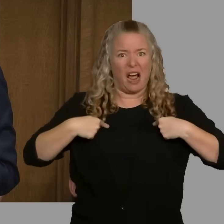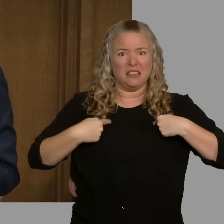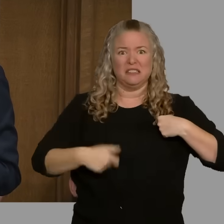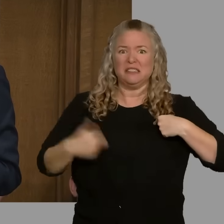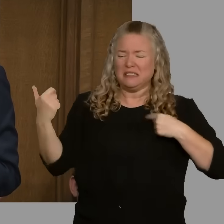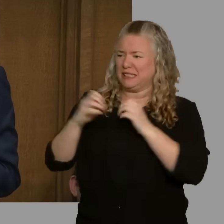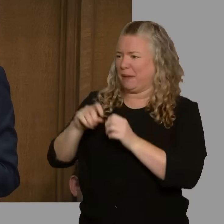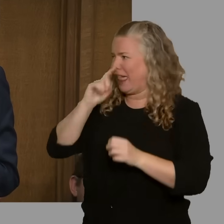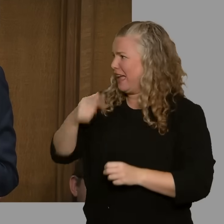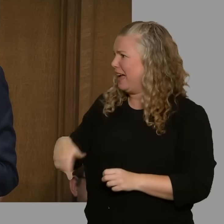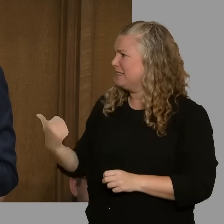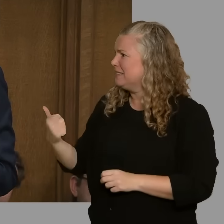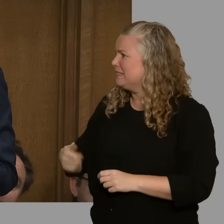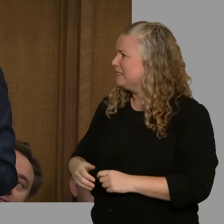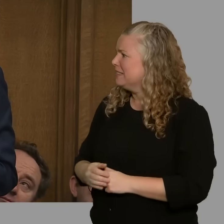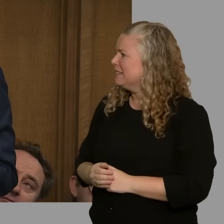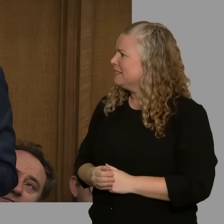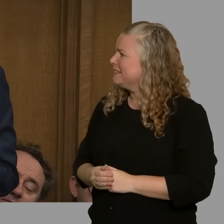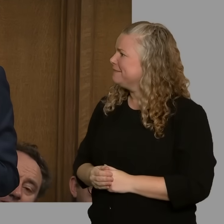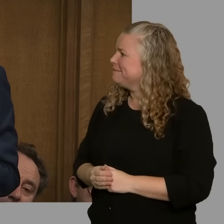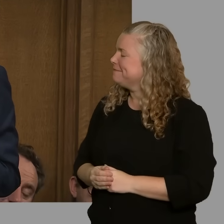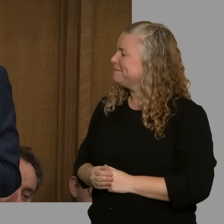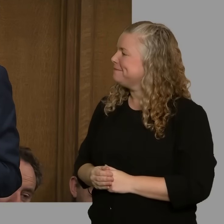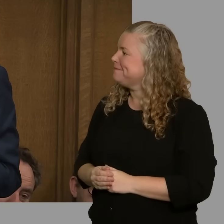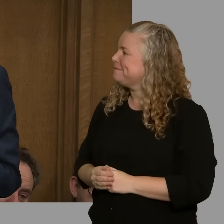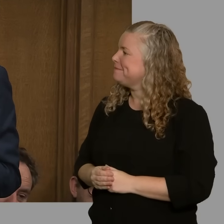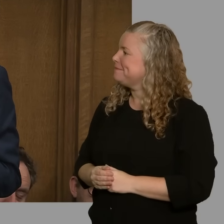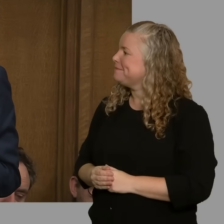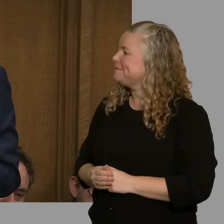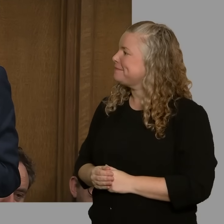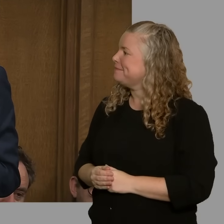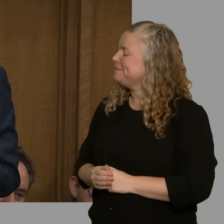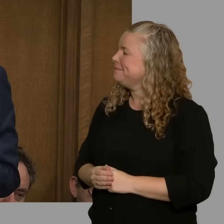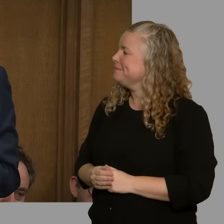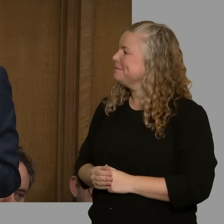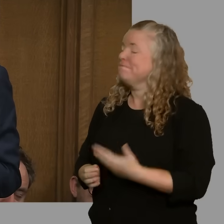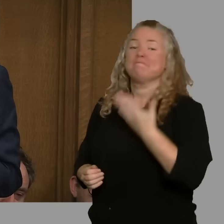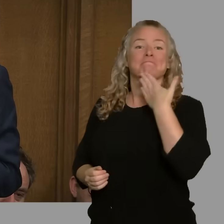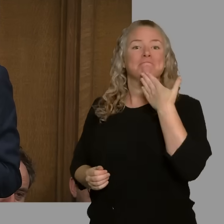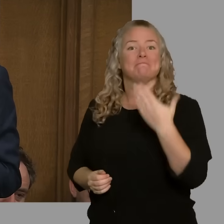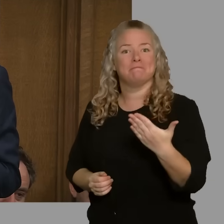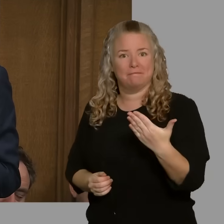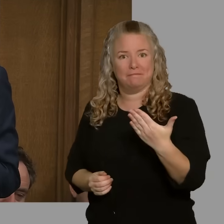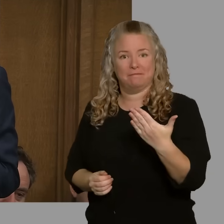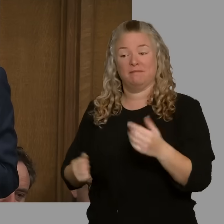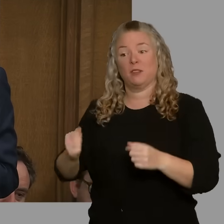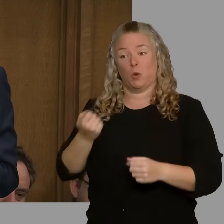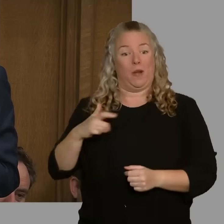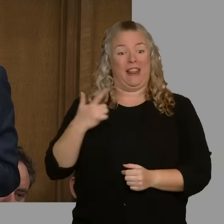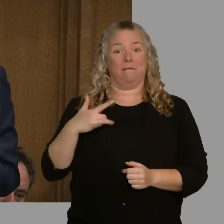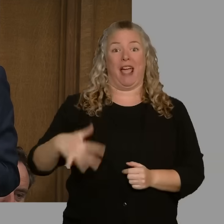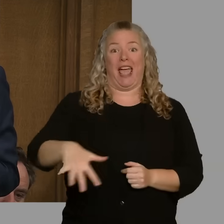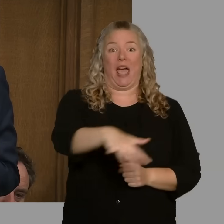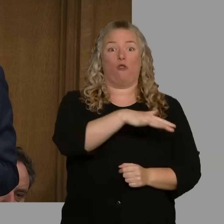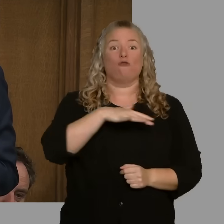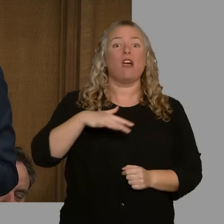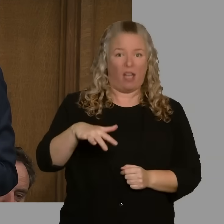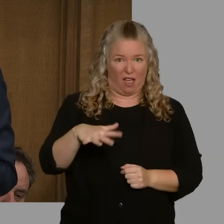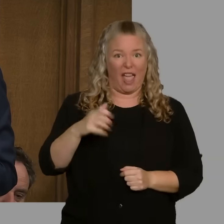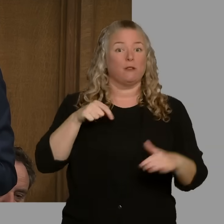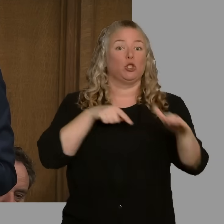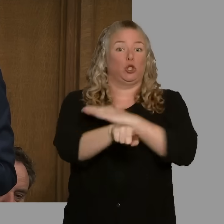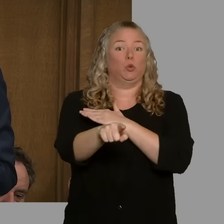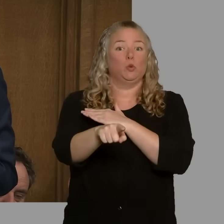Health Trust. They face travelling to York or Middlesbrough for local inpatient beds, with some people being sent as far afield